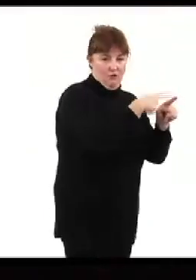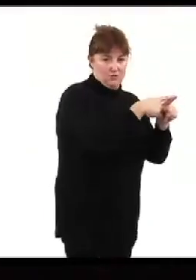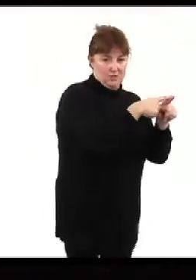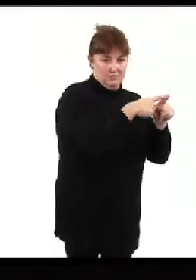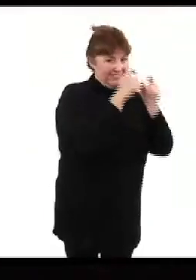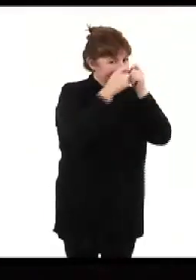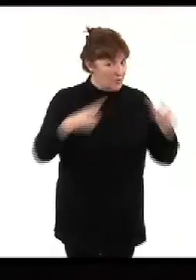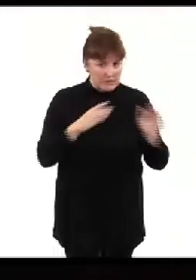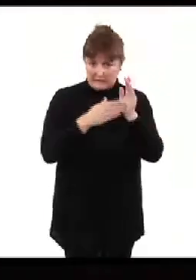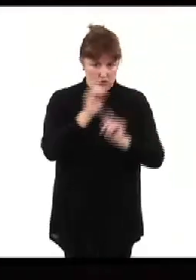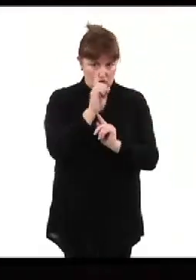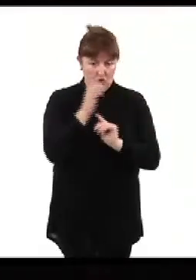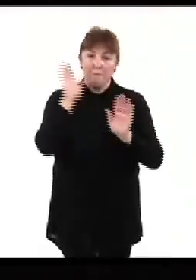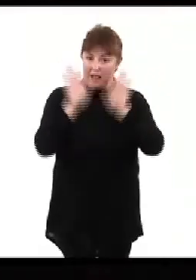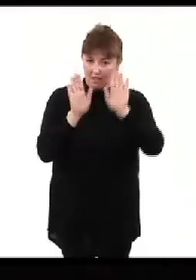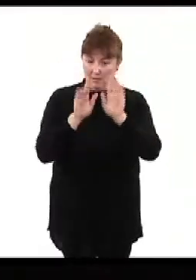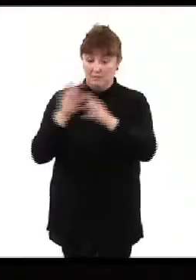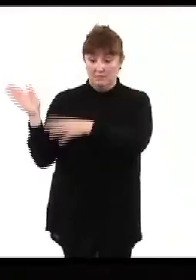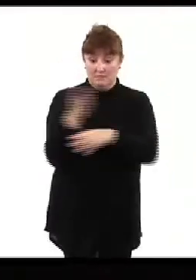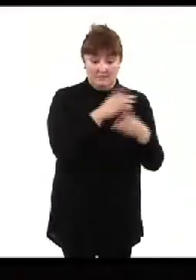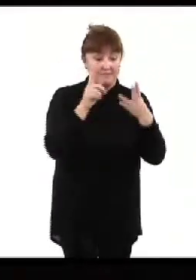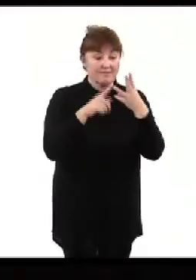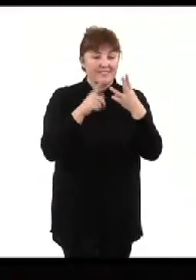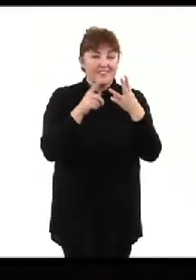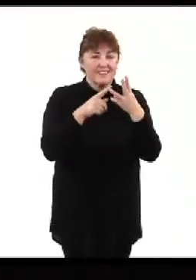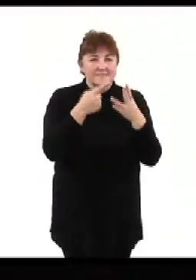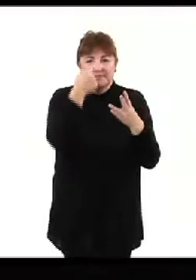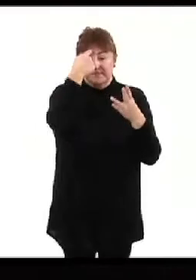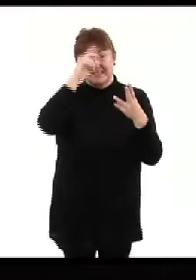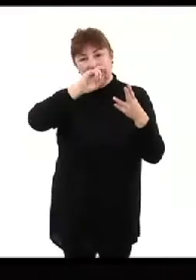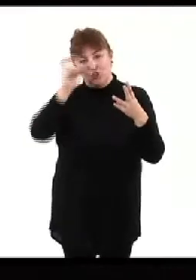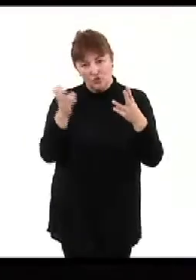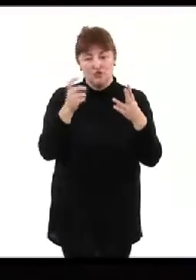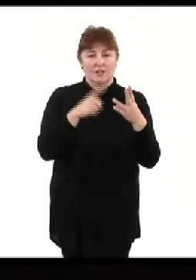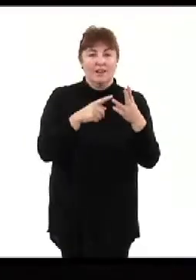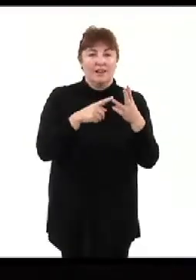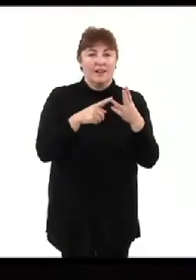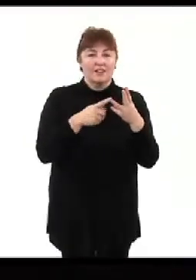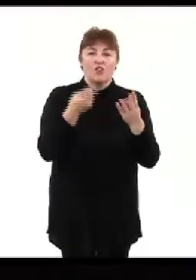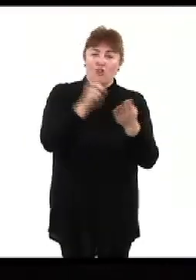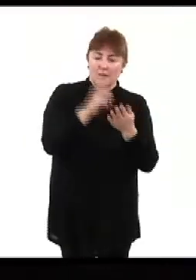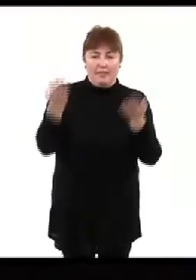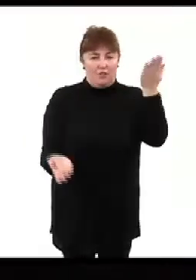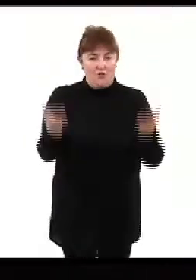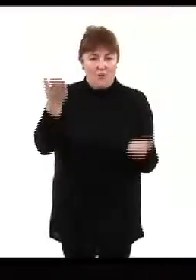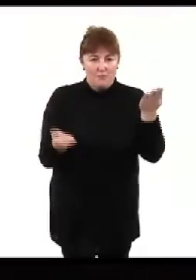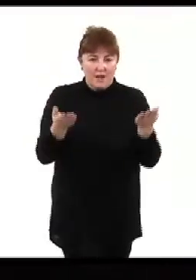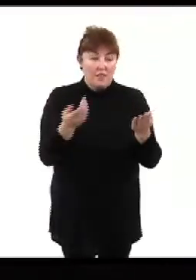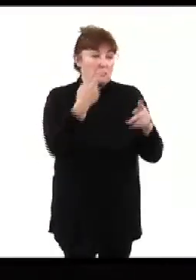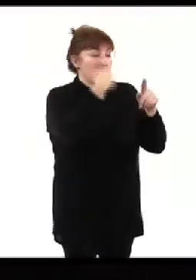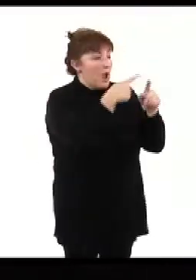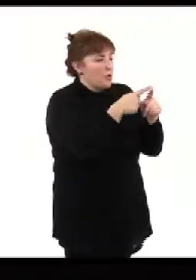an object that's manipulable and you make a manipulability judgment about that. So let me show you what these look like.